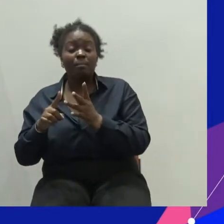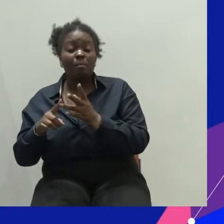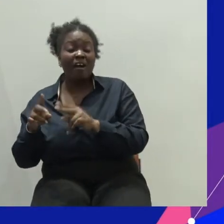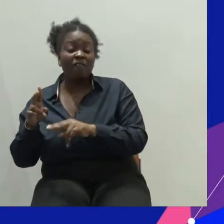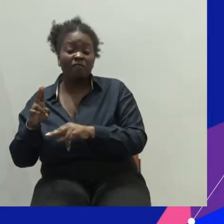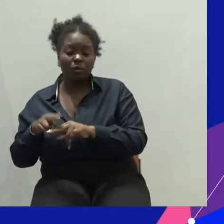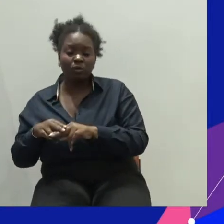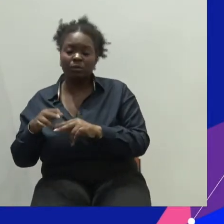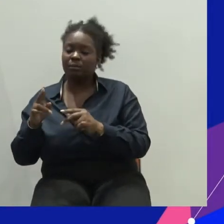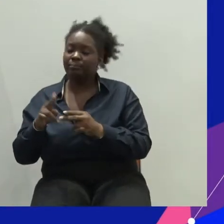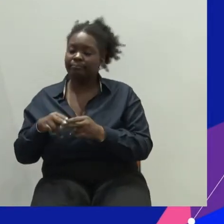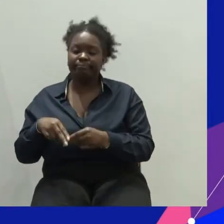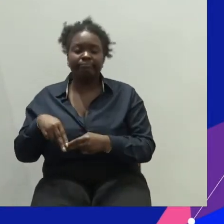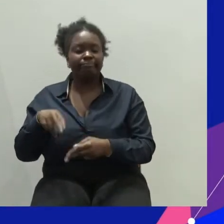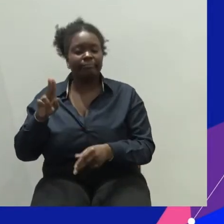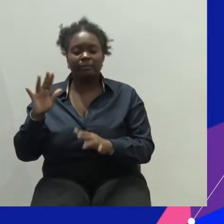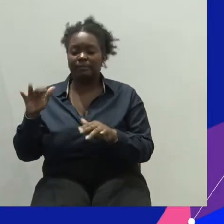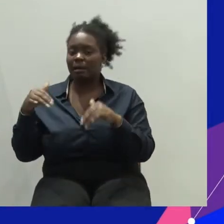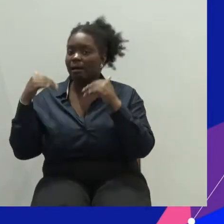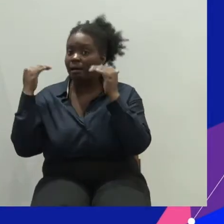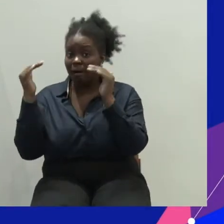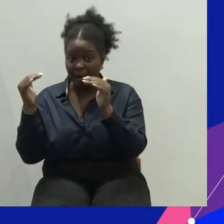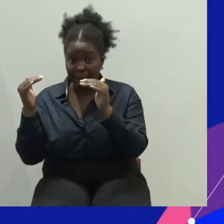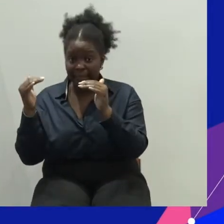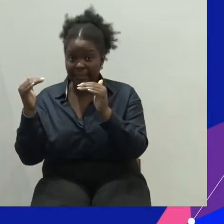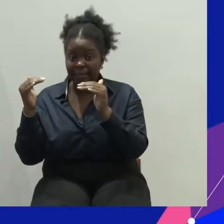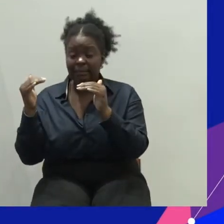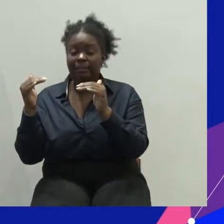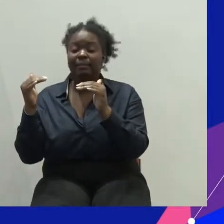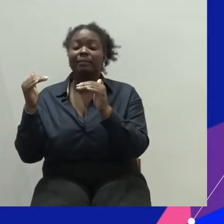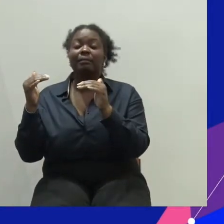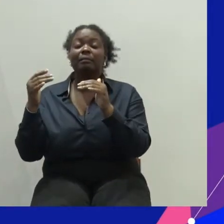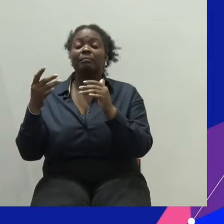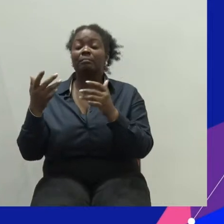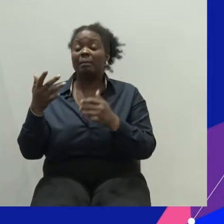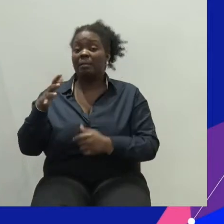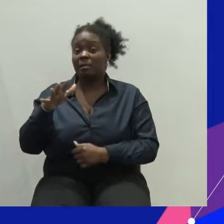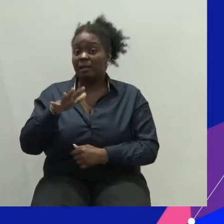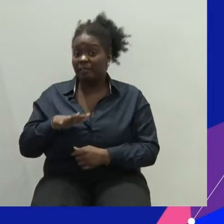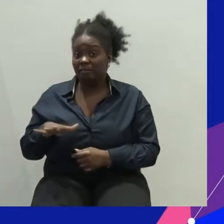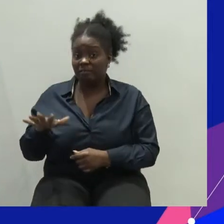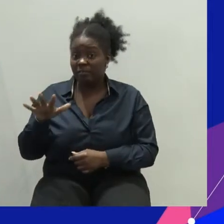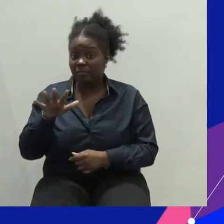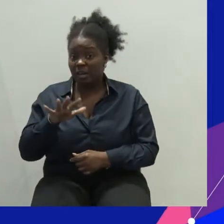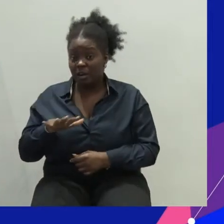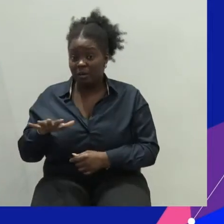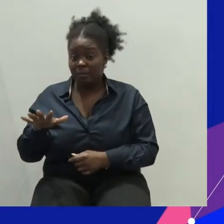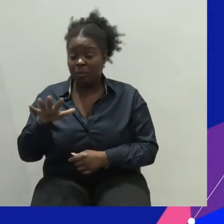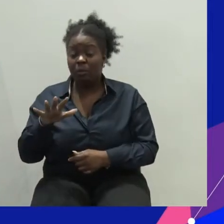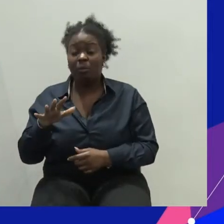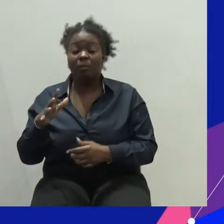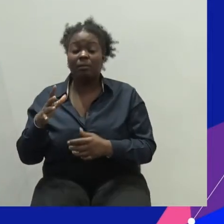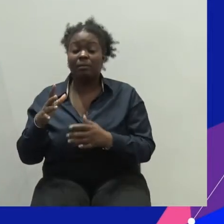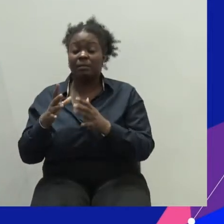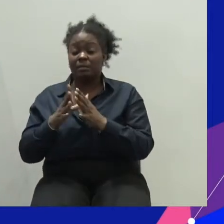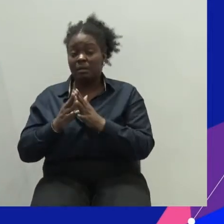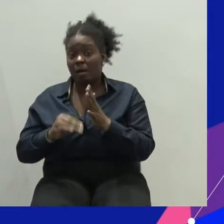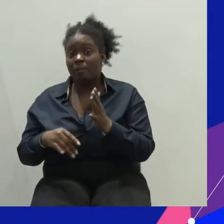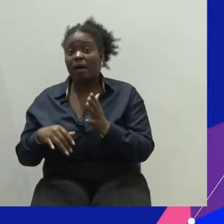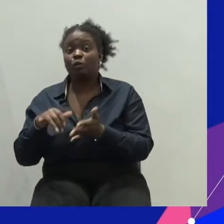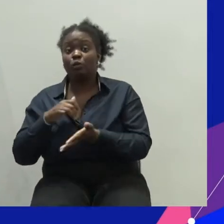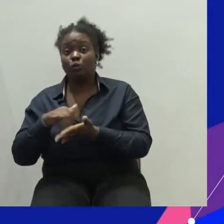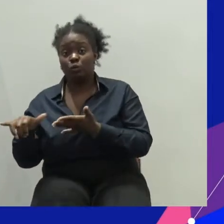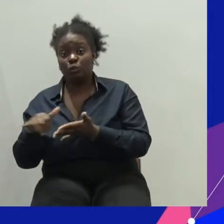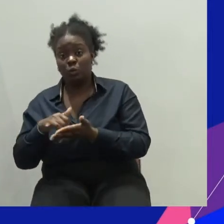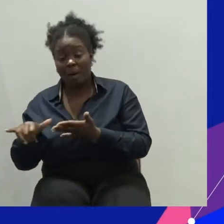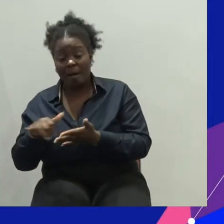is just too high, even if you are looking at environments where, in Europe, for the example, the cost of petrol is much higher than it